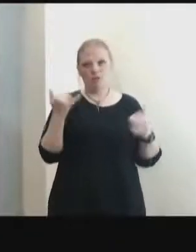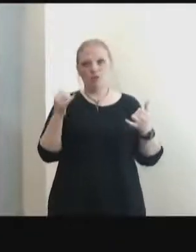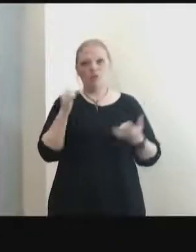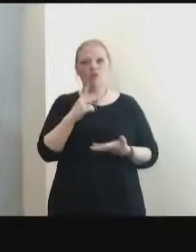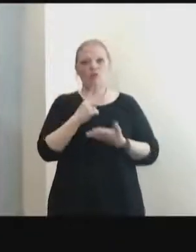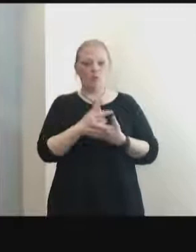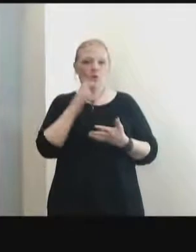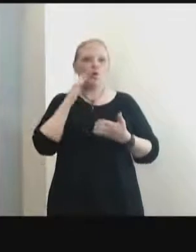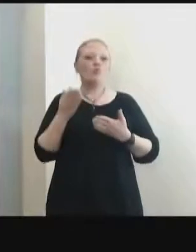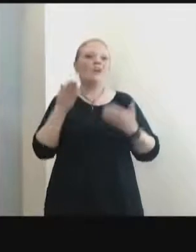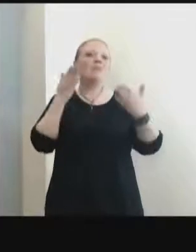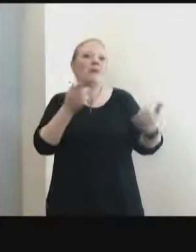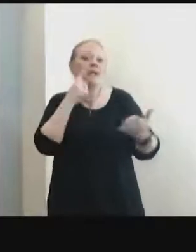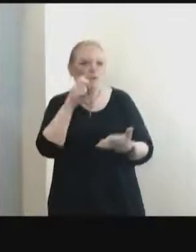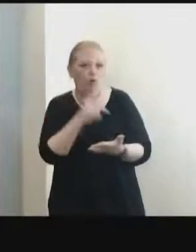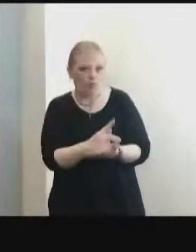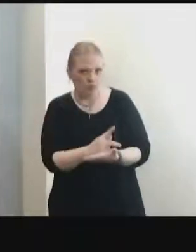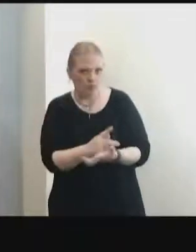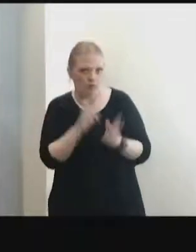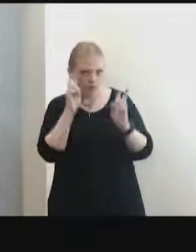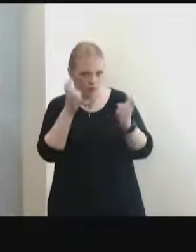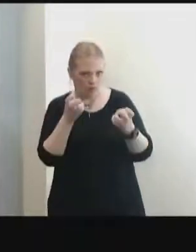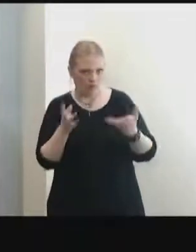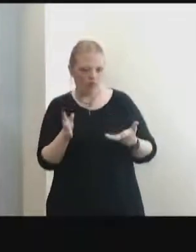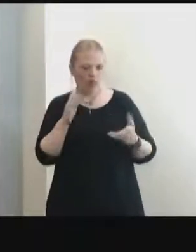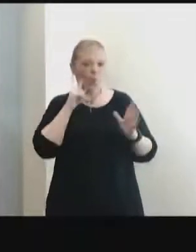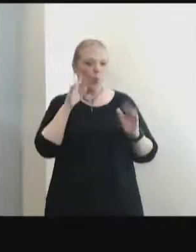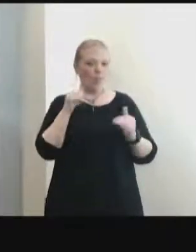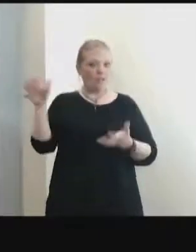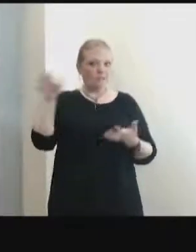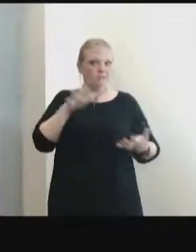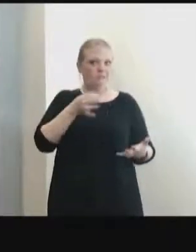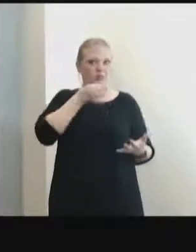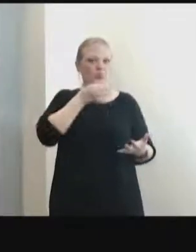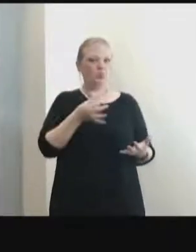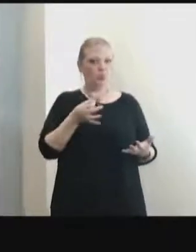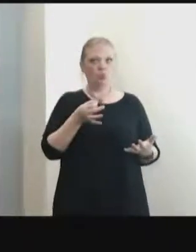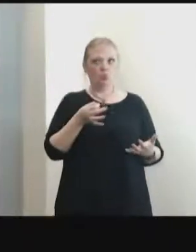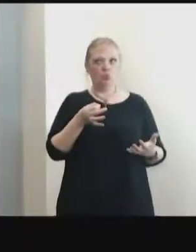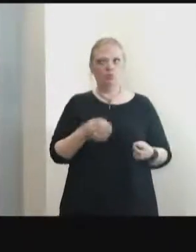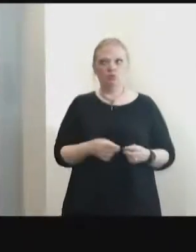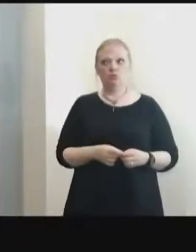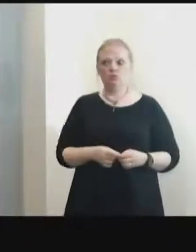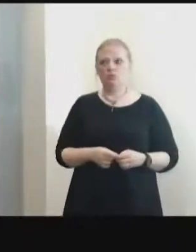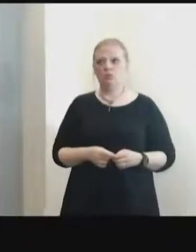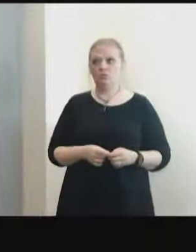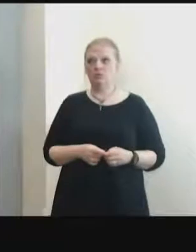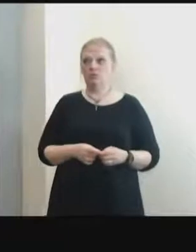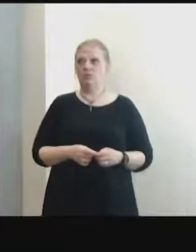least was recommended for approval, hopefully we'll be getting more again soon. But it is.